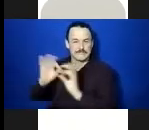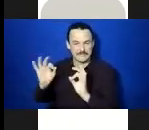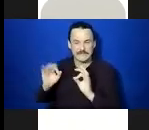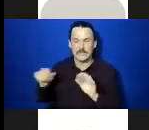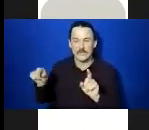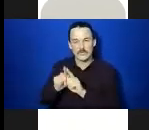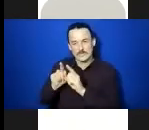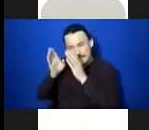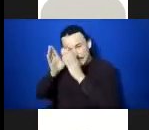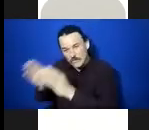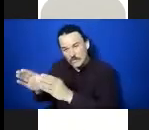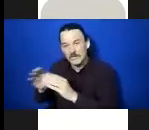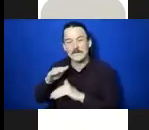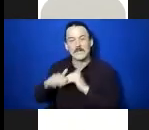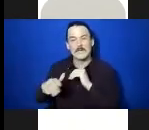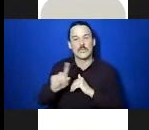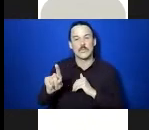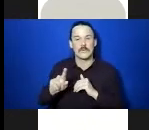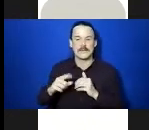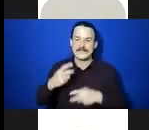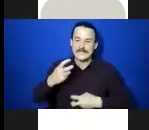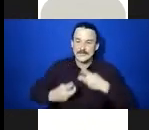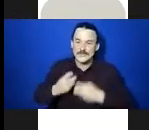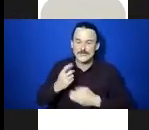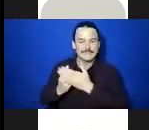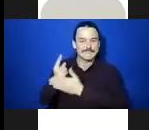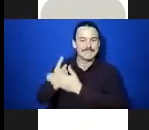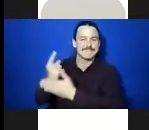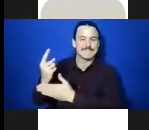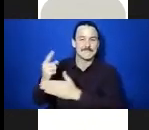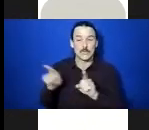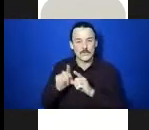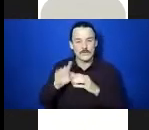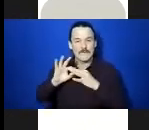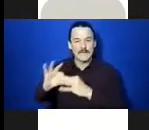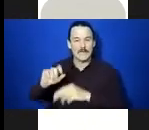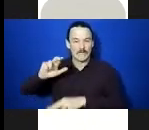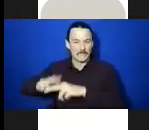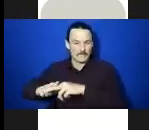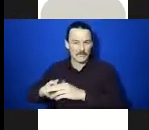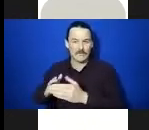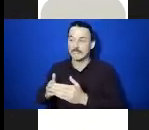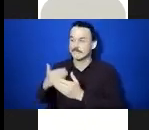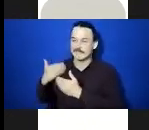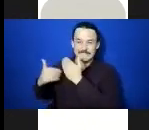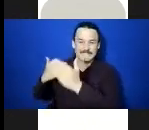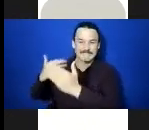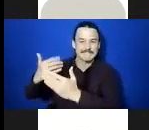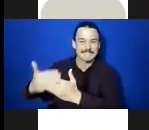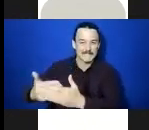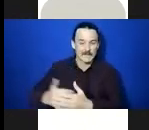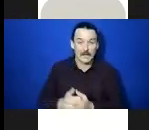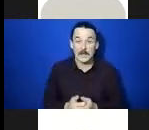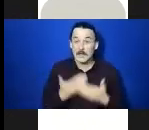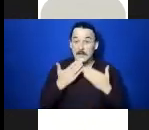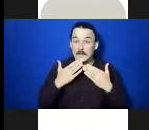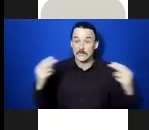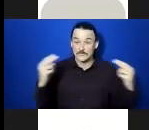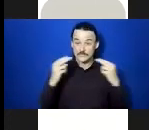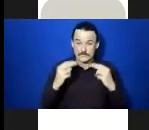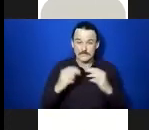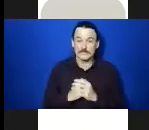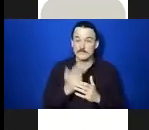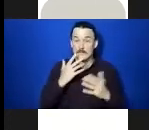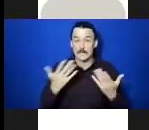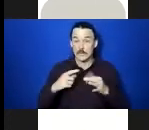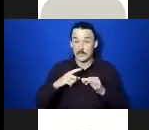and understandings on broader historical and social contexts. Thank you for listening. And if you have any